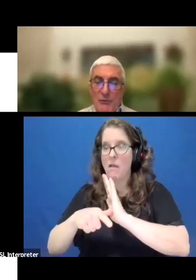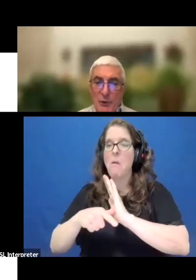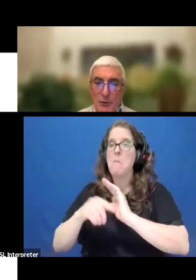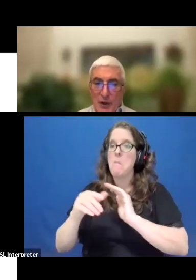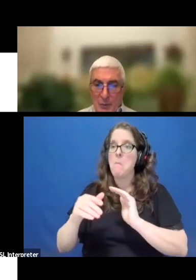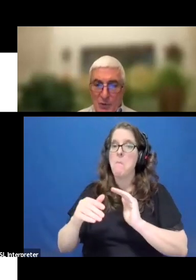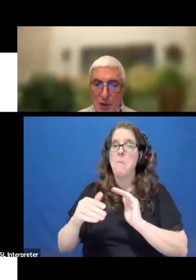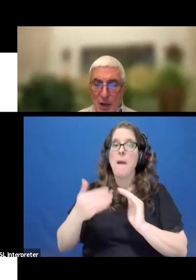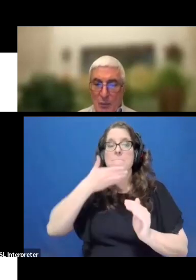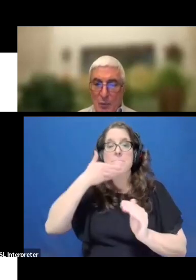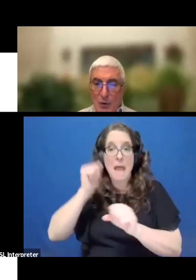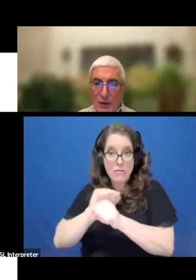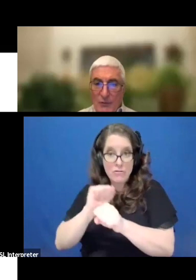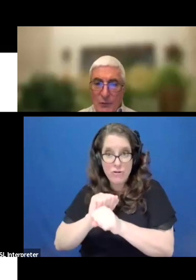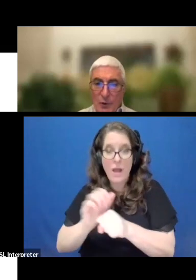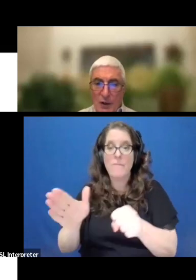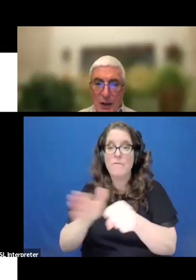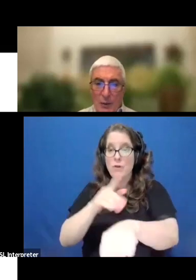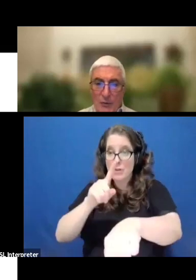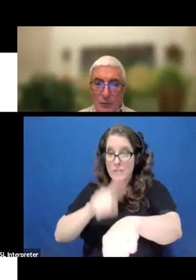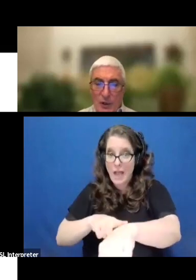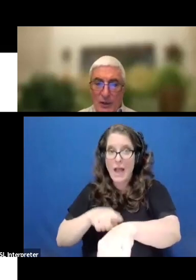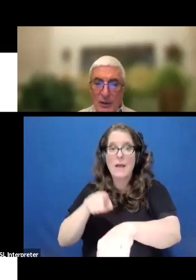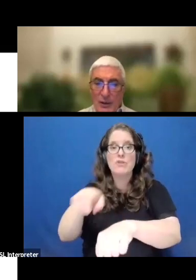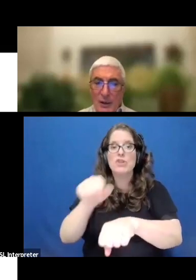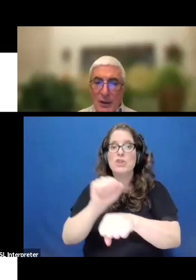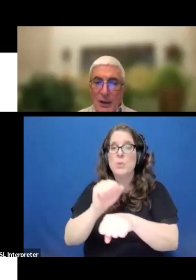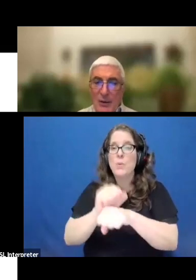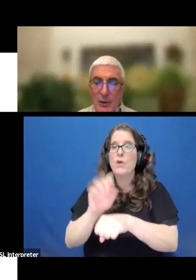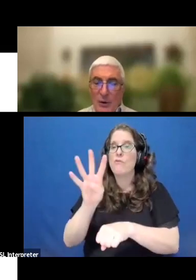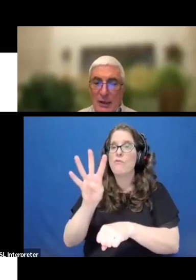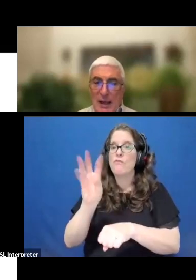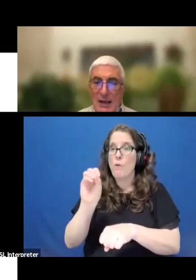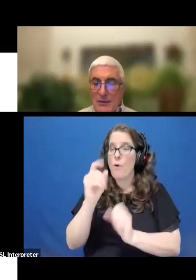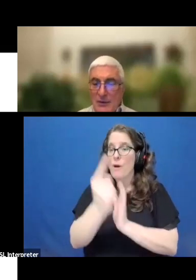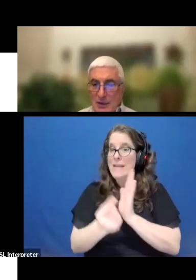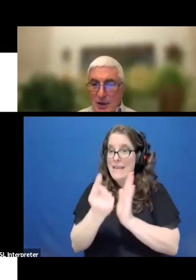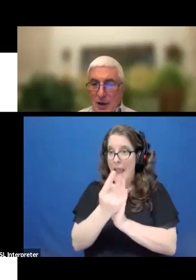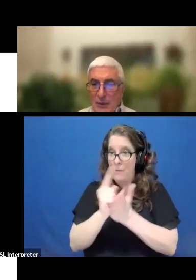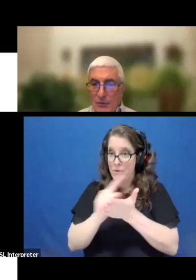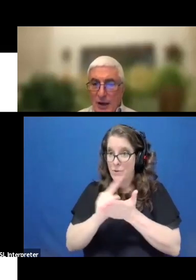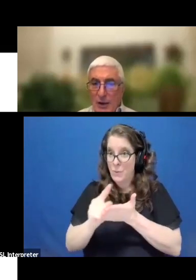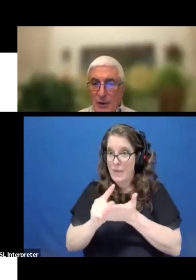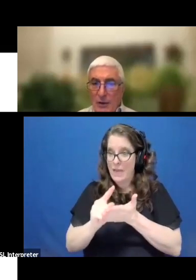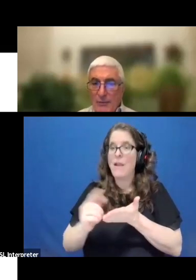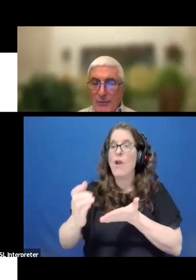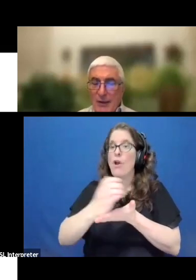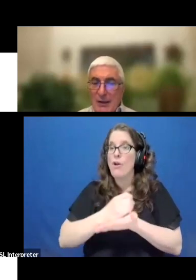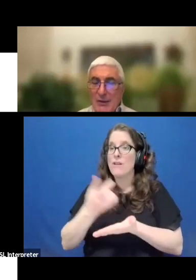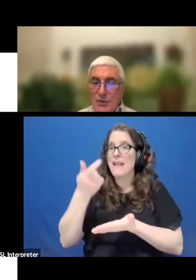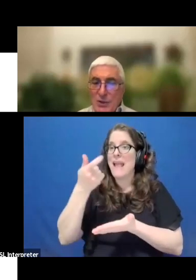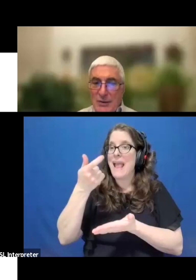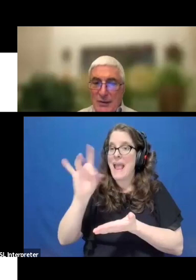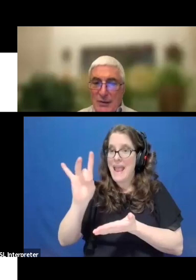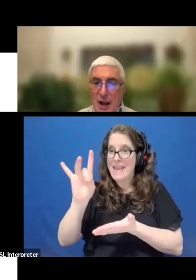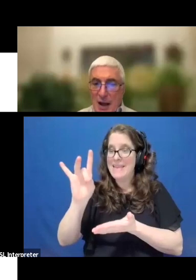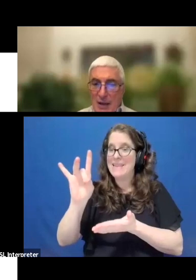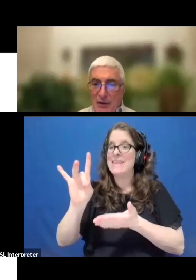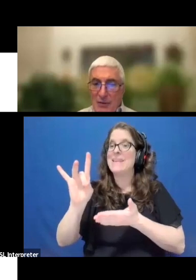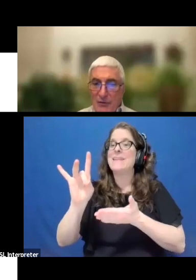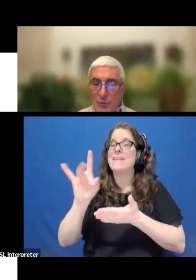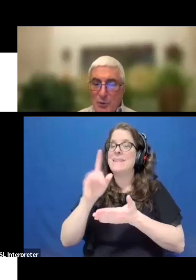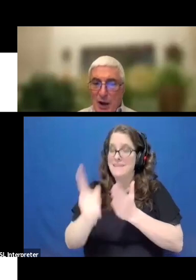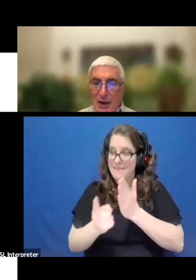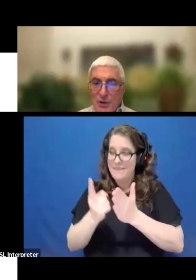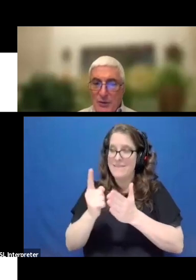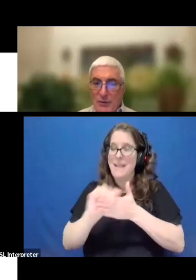better full-time job, working 40 hours a week and earning $18 an hour. She did not have